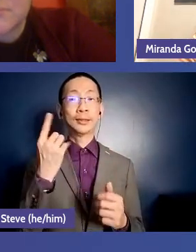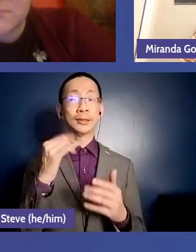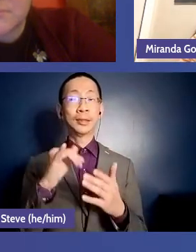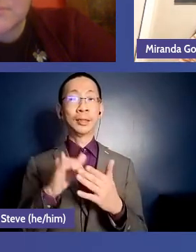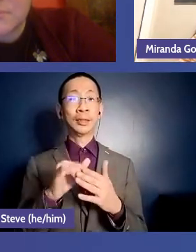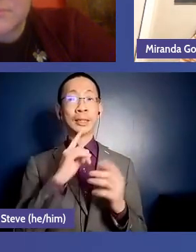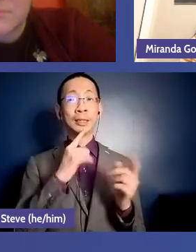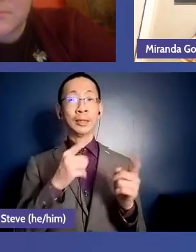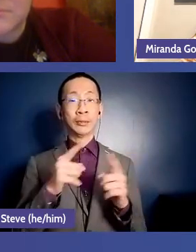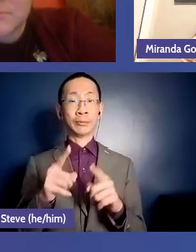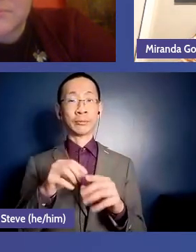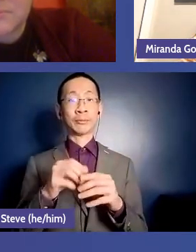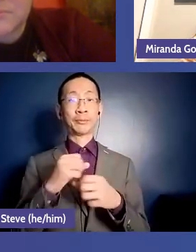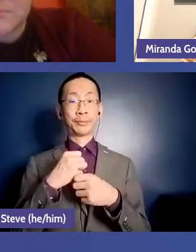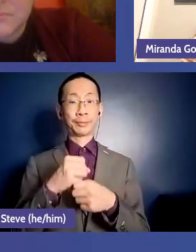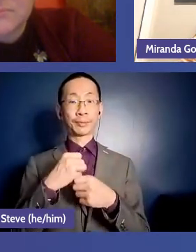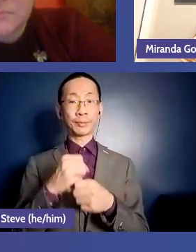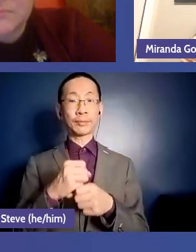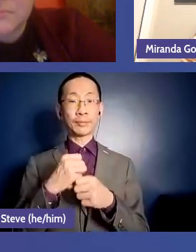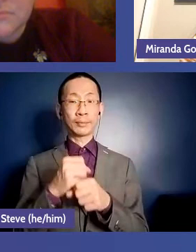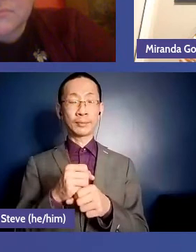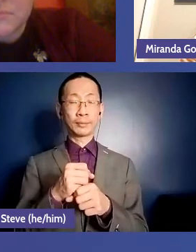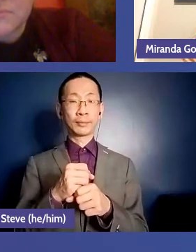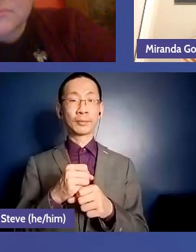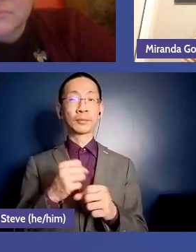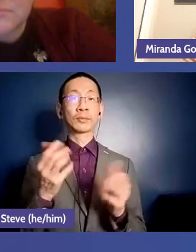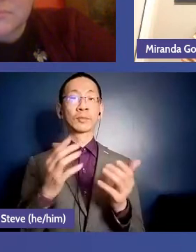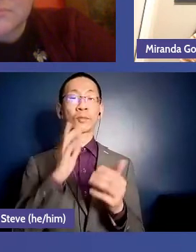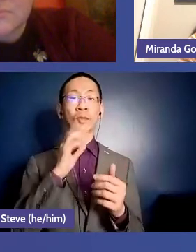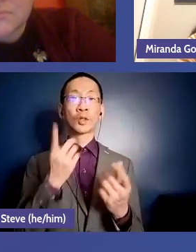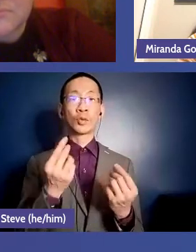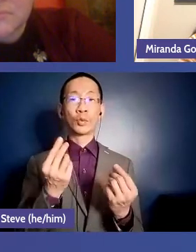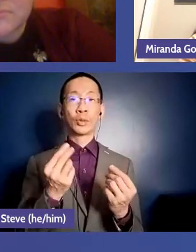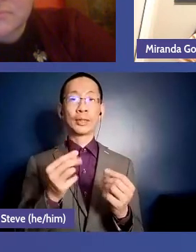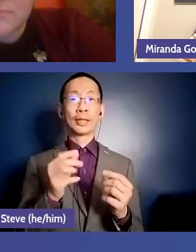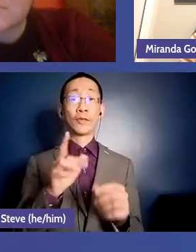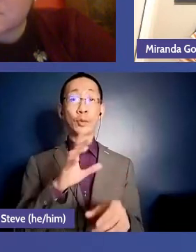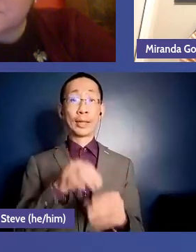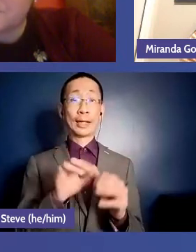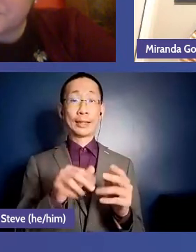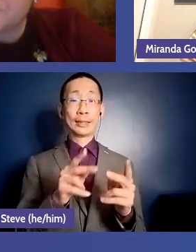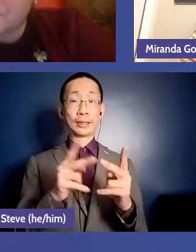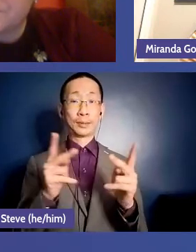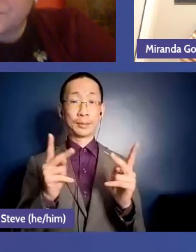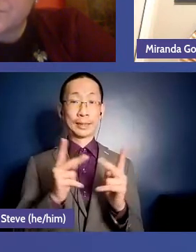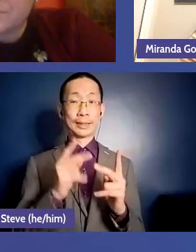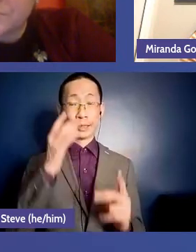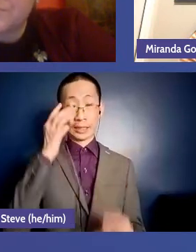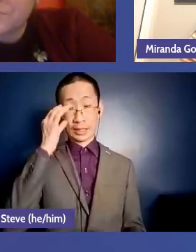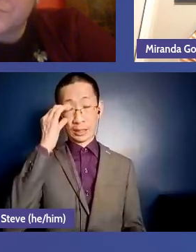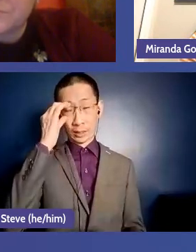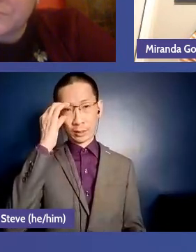is happening in the production. What would you do if you were in this position?